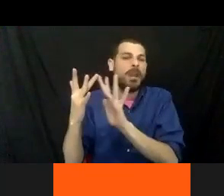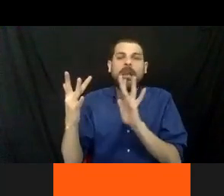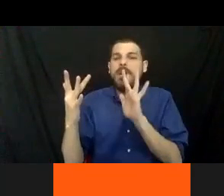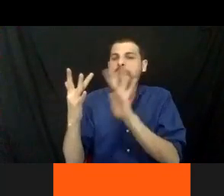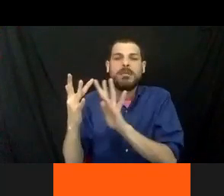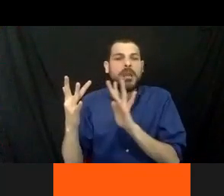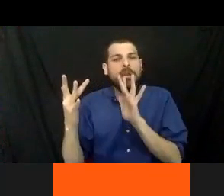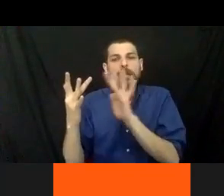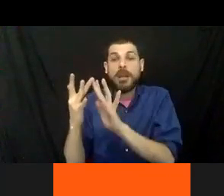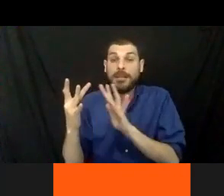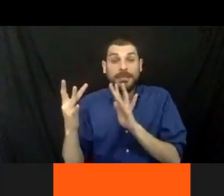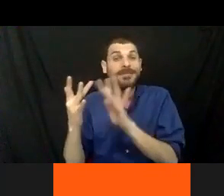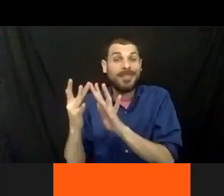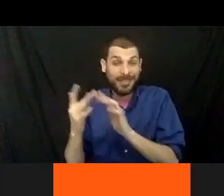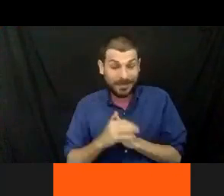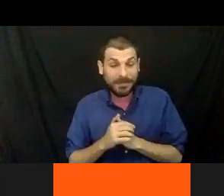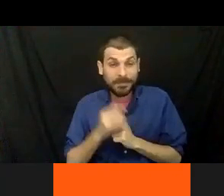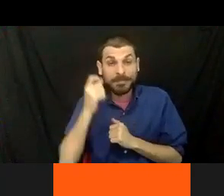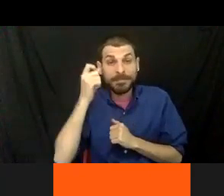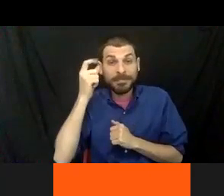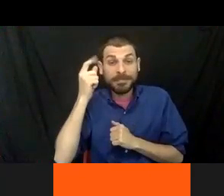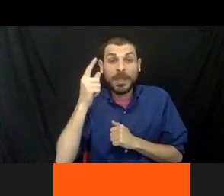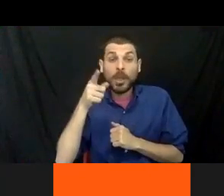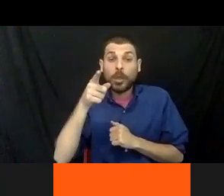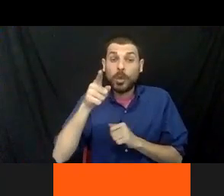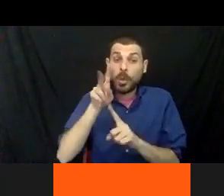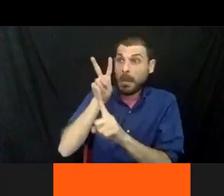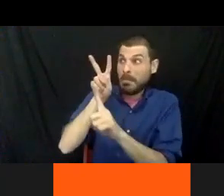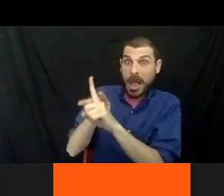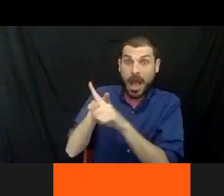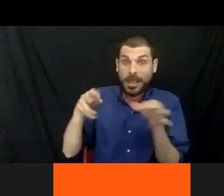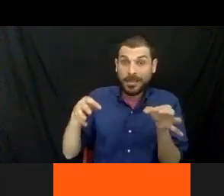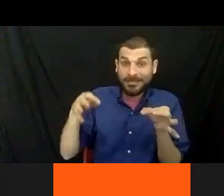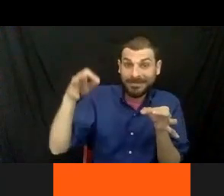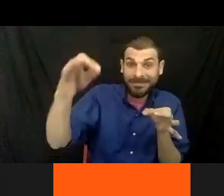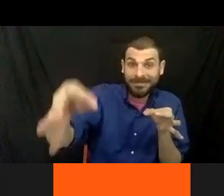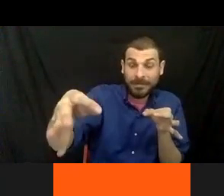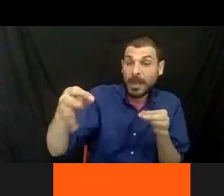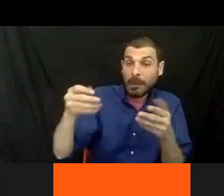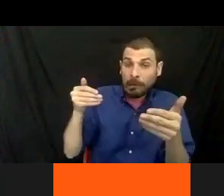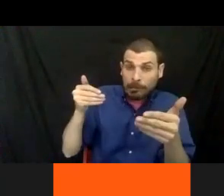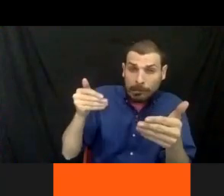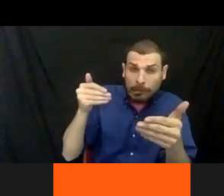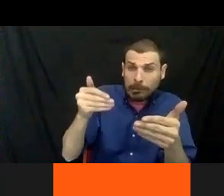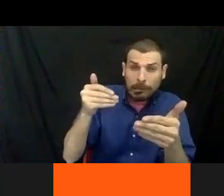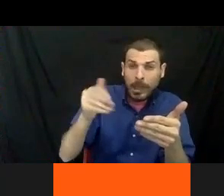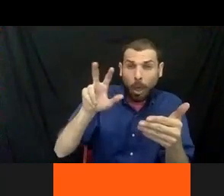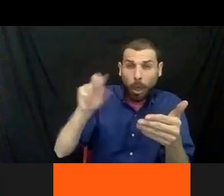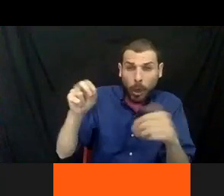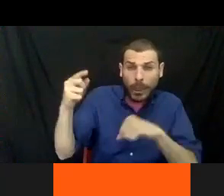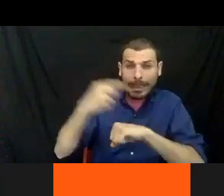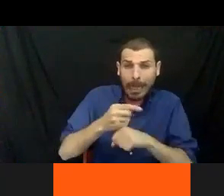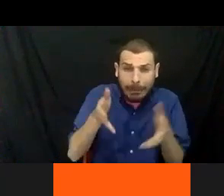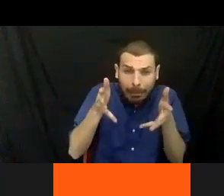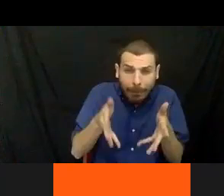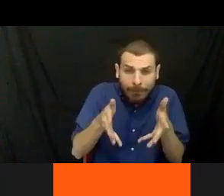before their initial forbearance period ends to discuss repayment options. But you can also be proactive